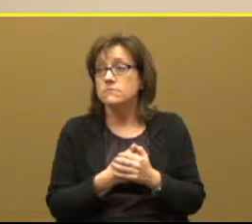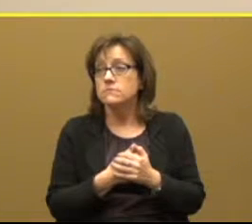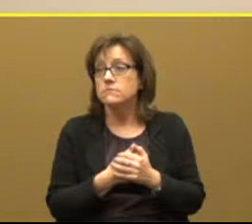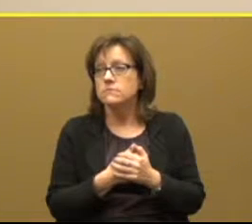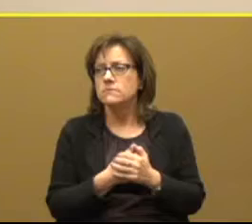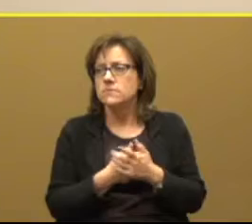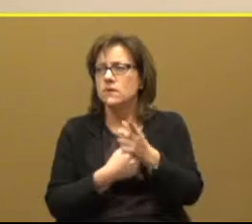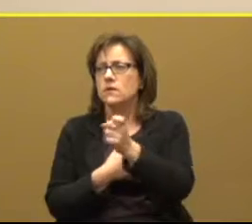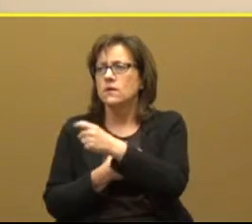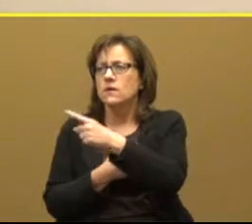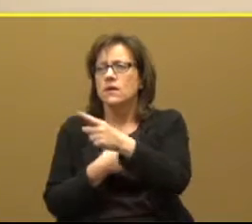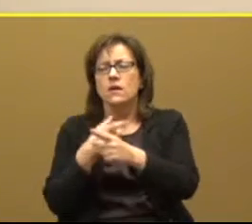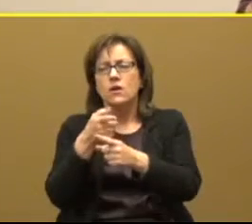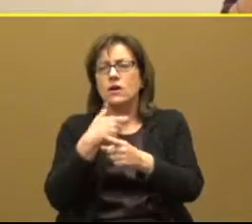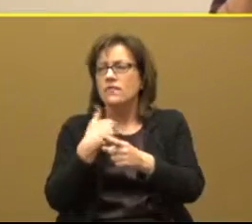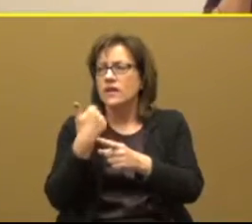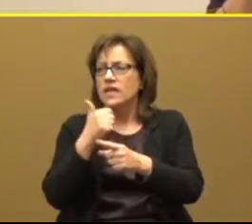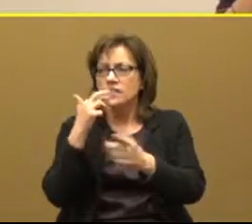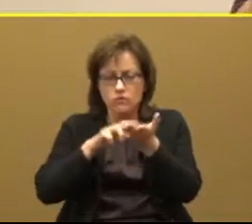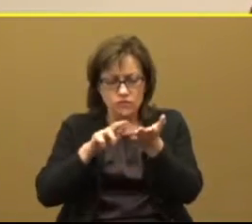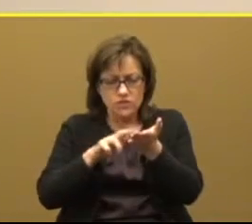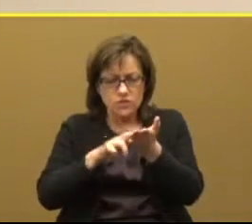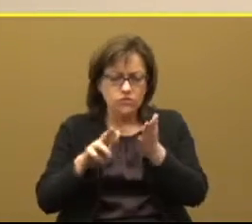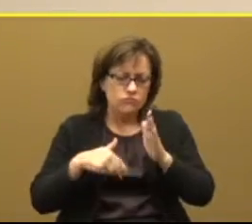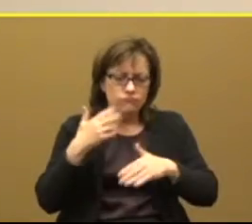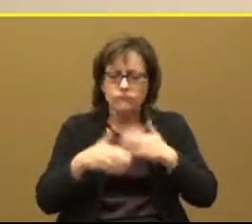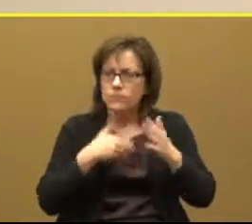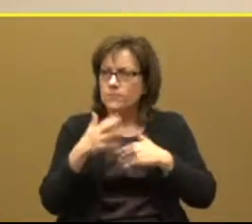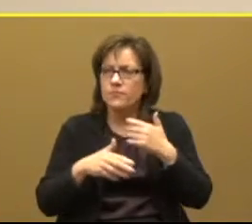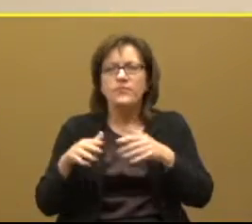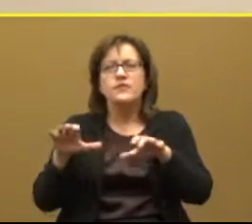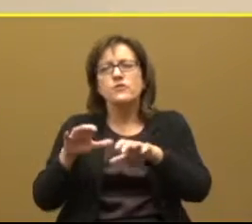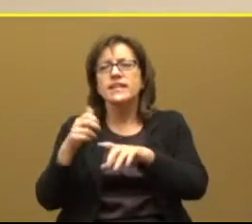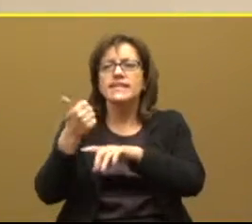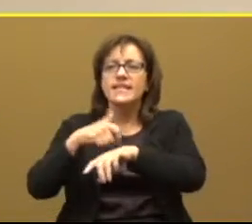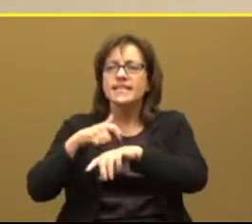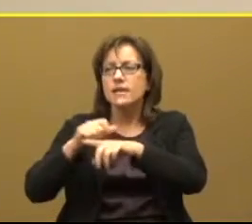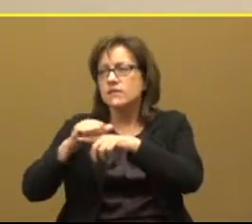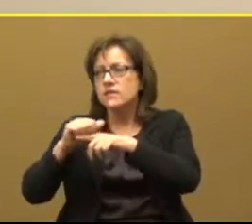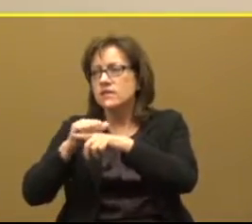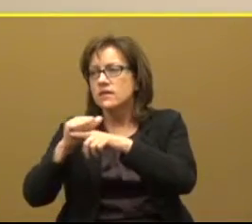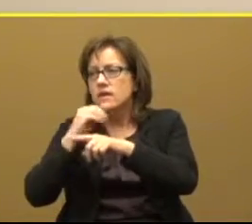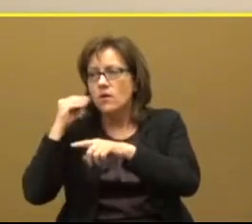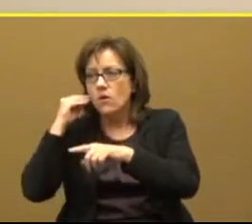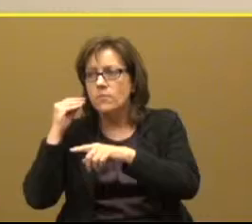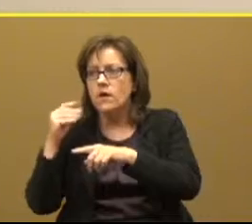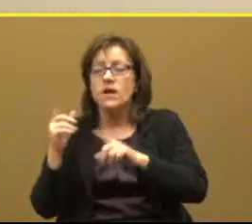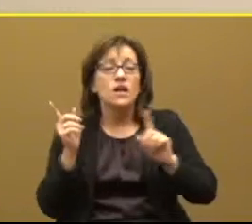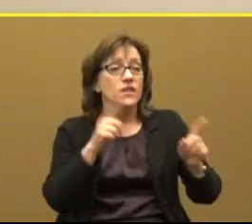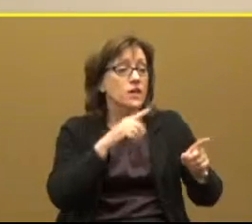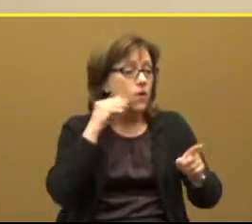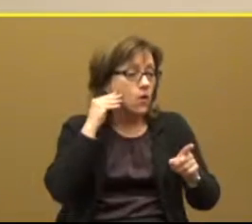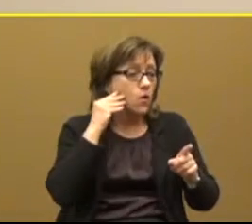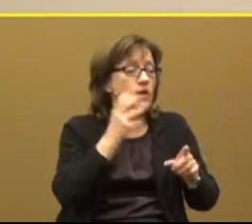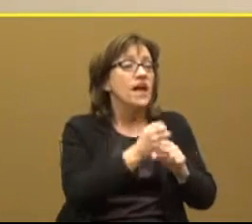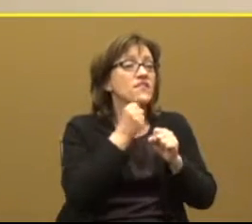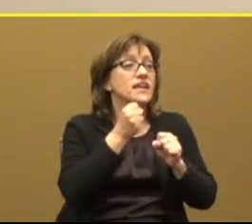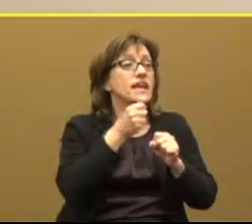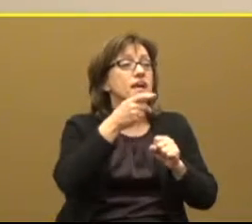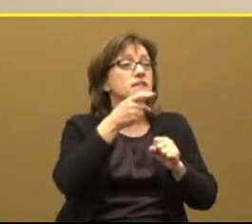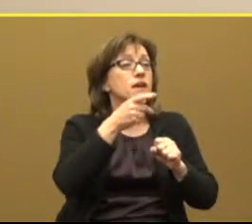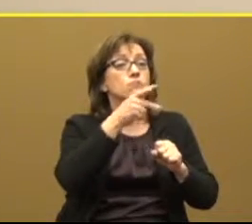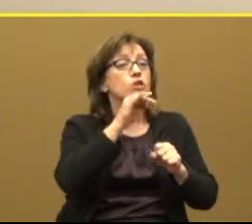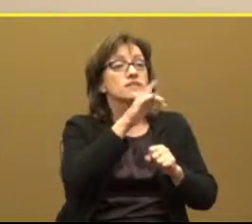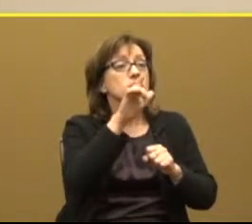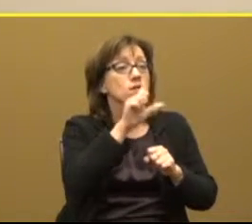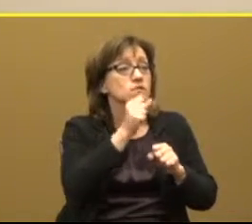Yes? What do you have research on, like, you get this going in your 10 reps at school and the kid goes home and gets 50 pretzels because they screamed and kicked, and then they come back the next day